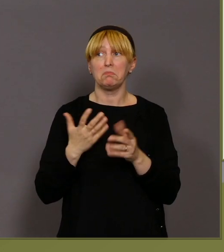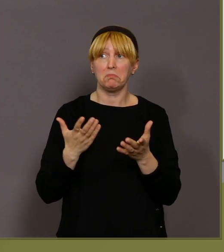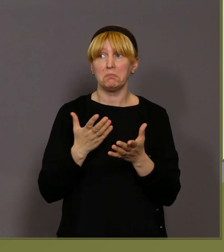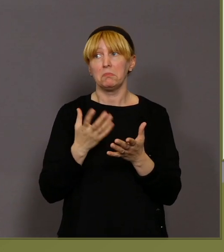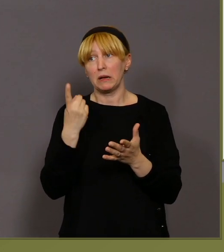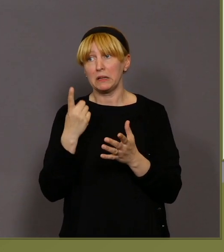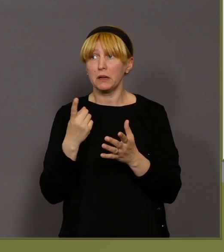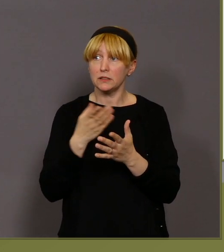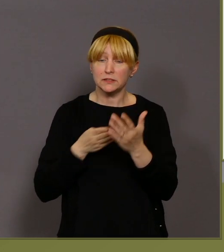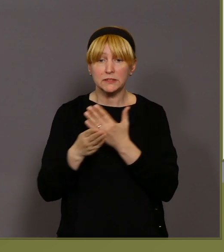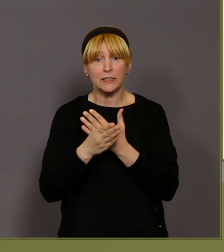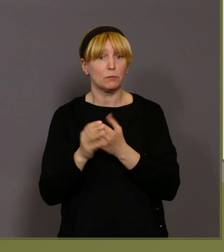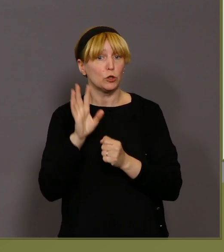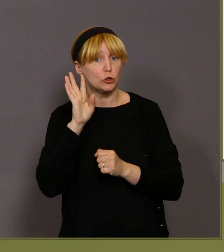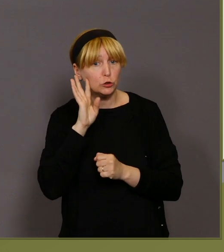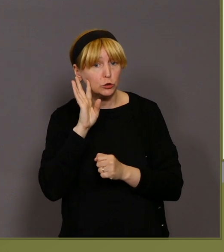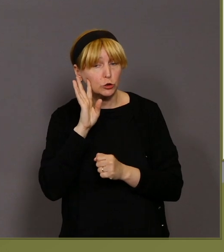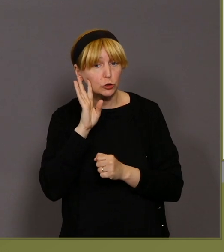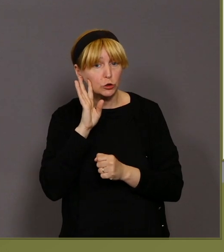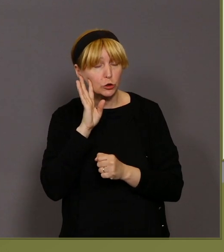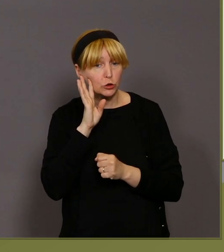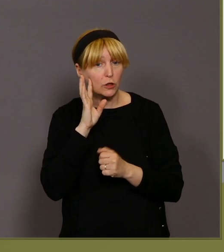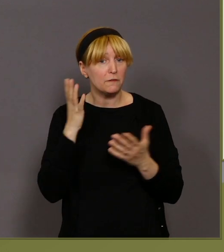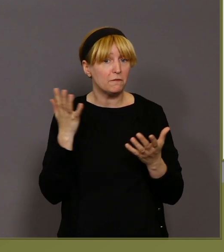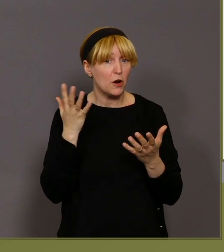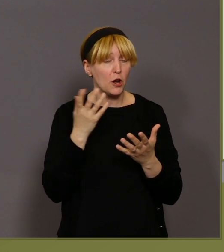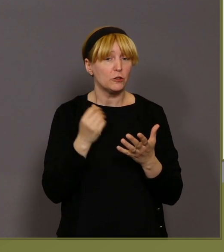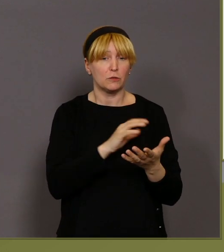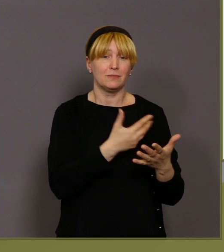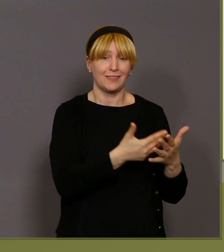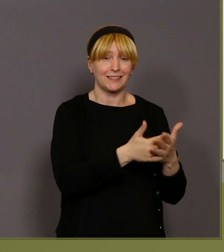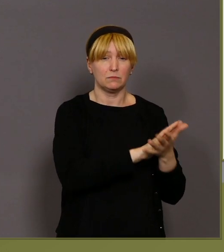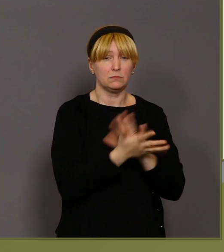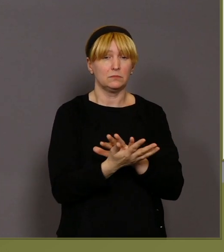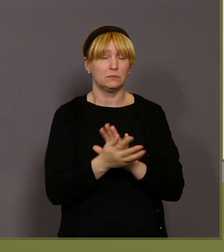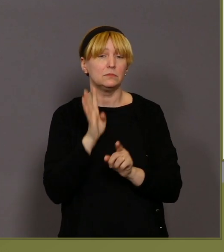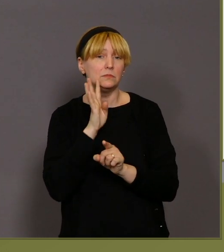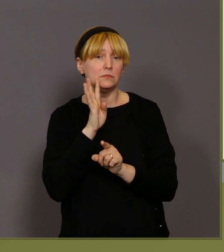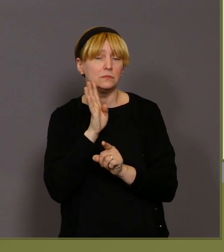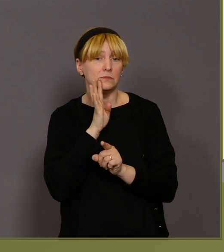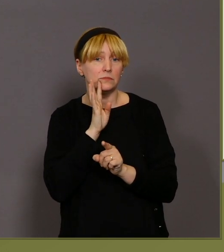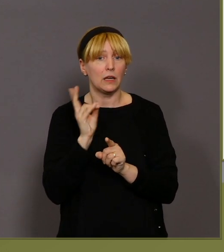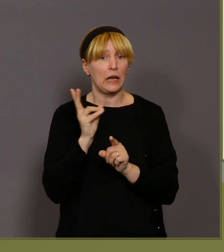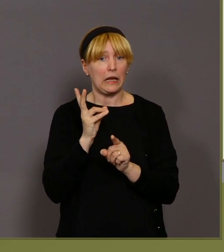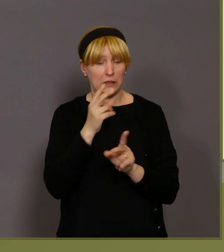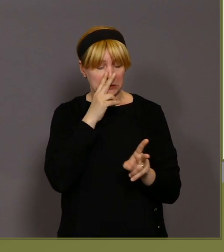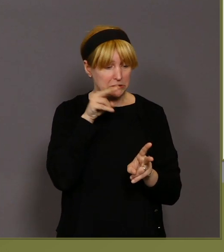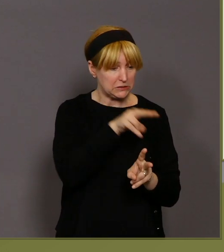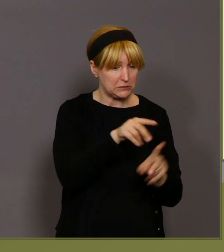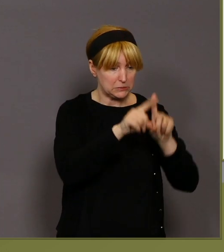listening to what's being self-voiced to you, or by looking at the screen, or